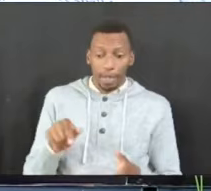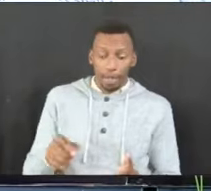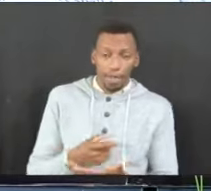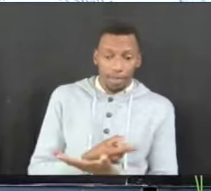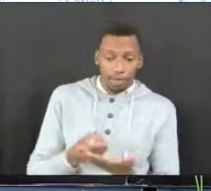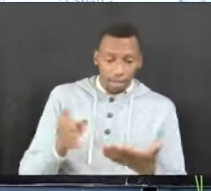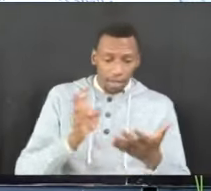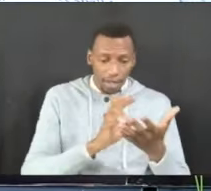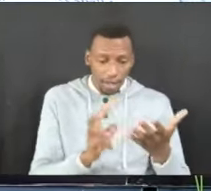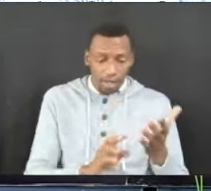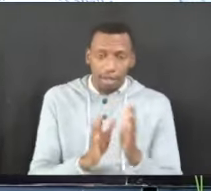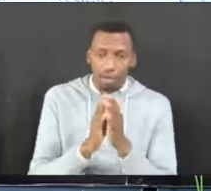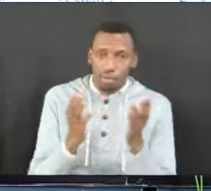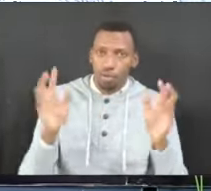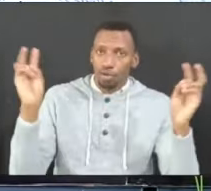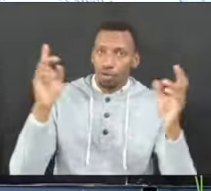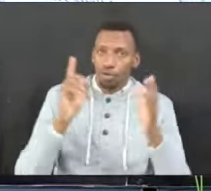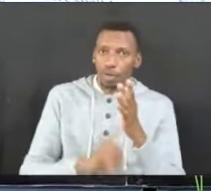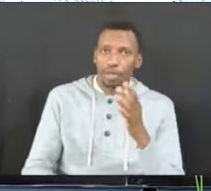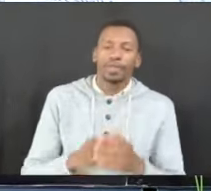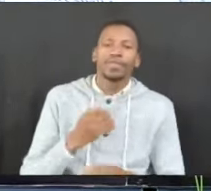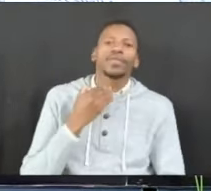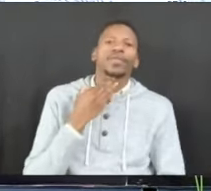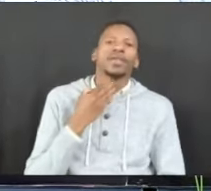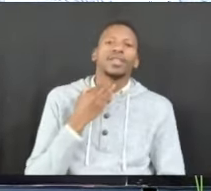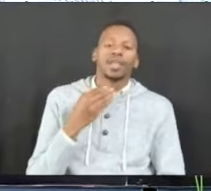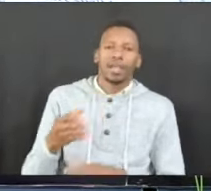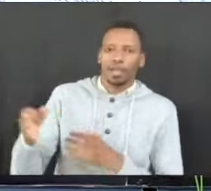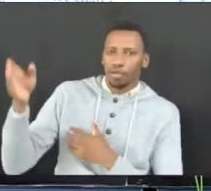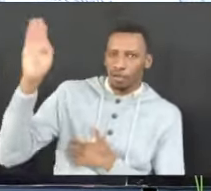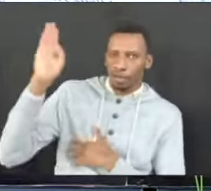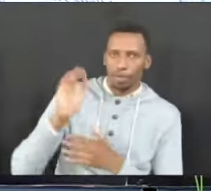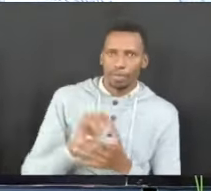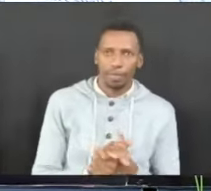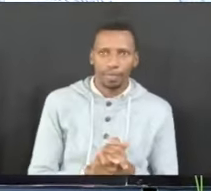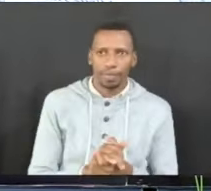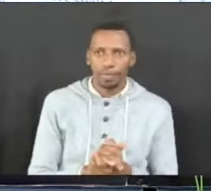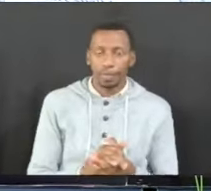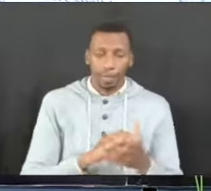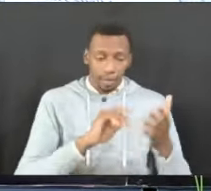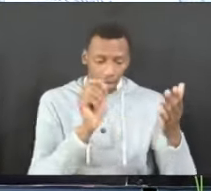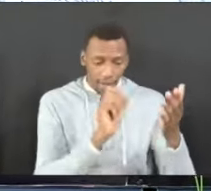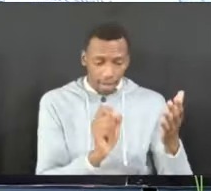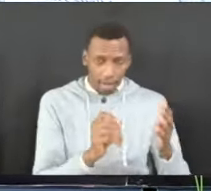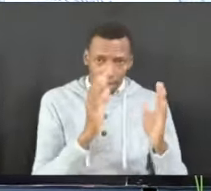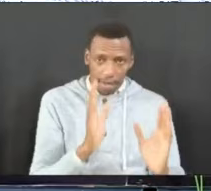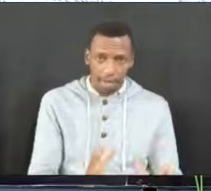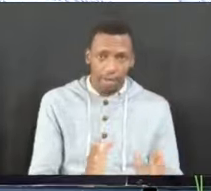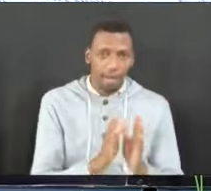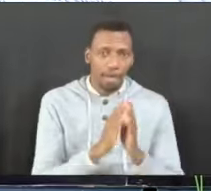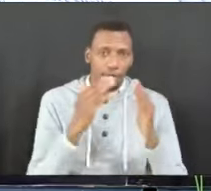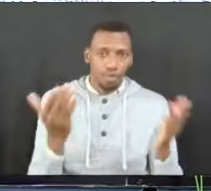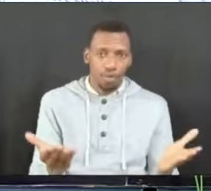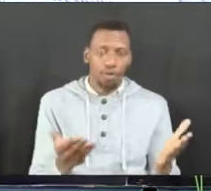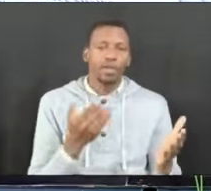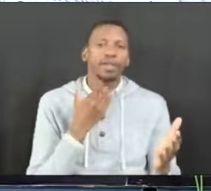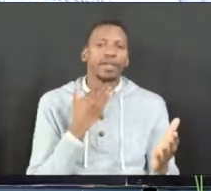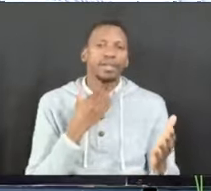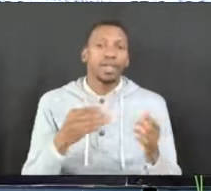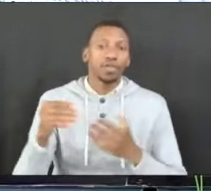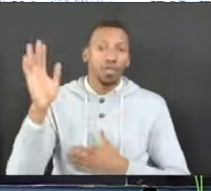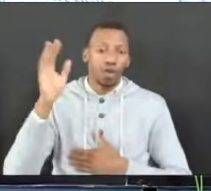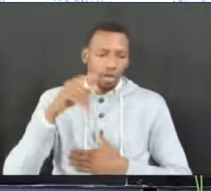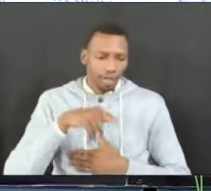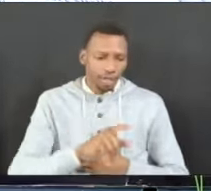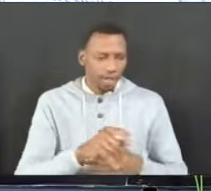is entitled Desiring God. And the writer of the book, Desiring God, tries to